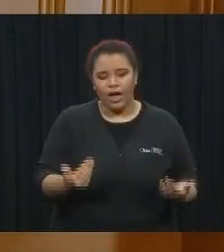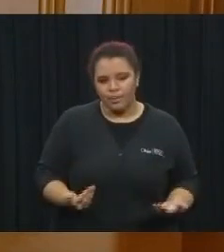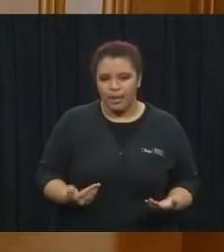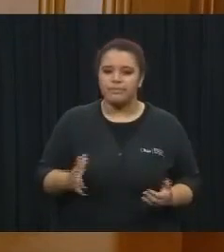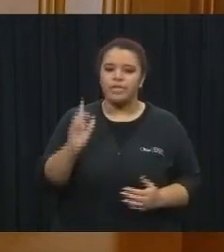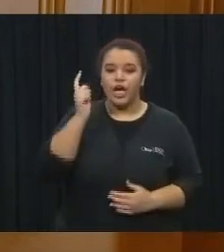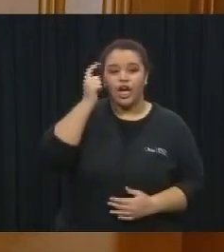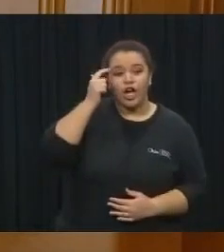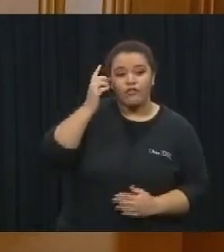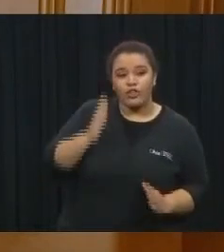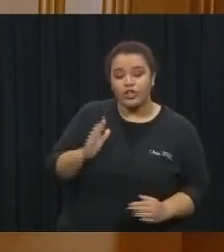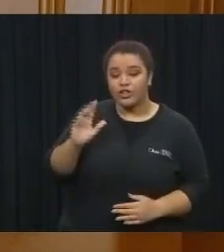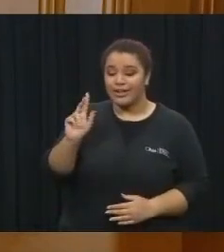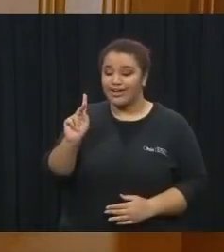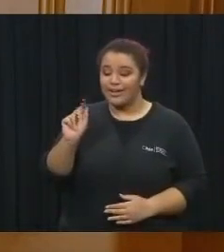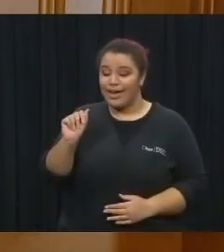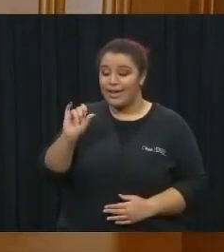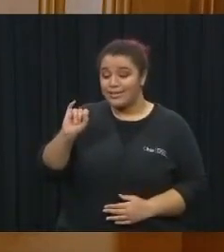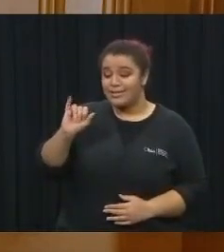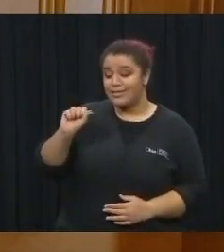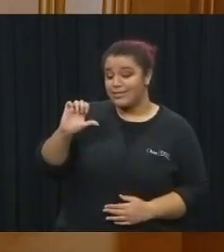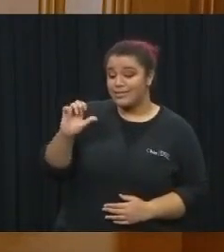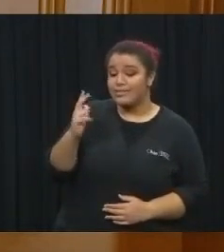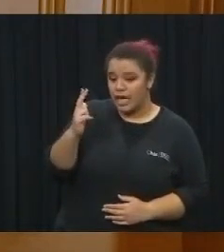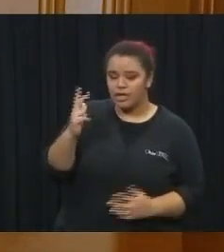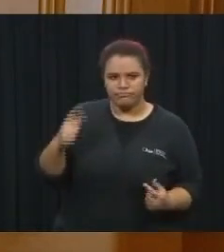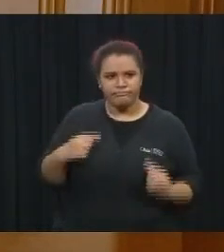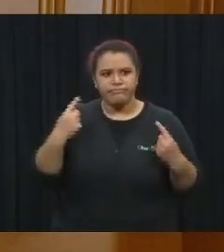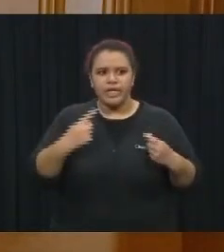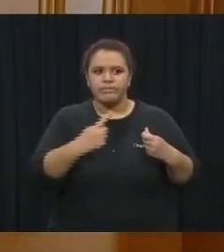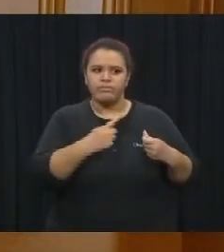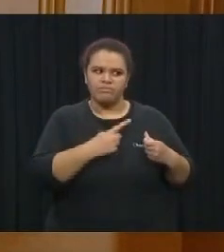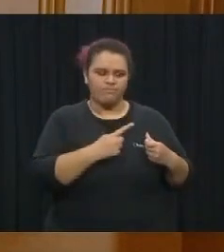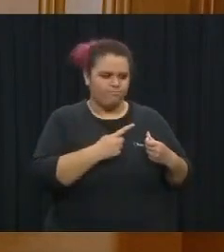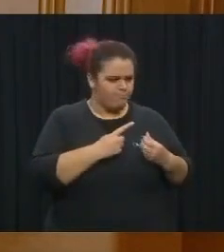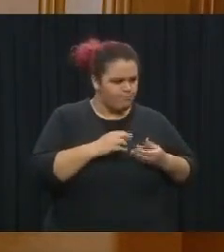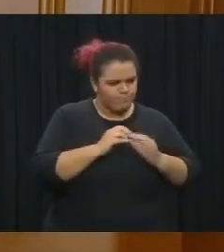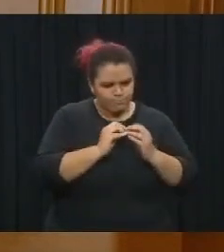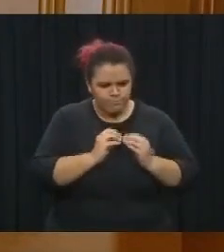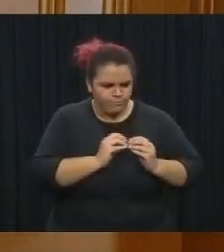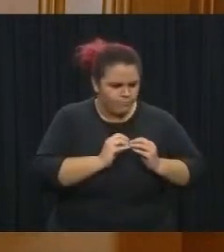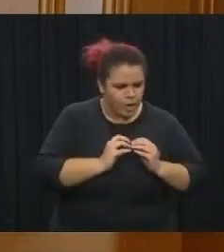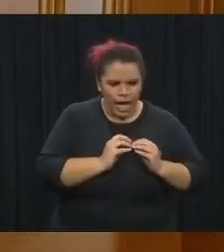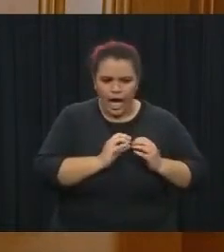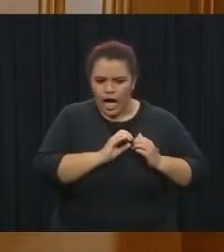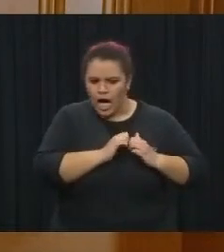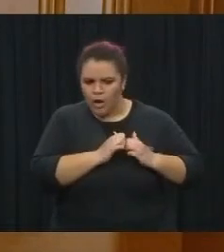this money away. And so we're going to be consulting with the state legislature about how to do that.